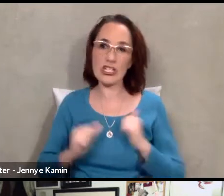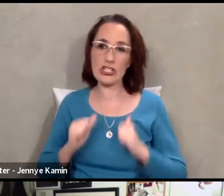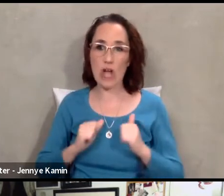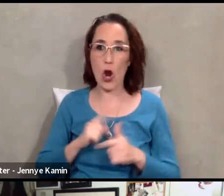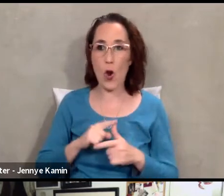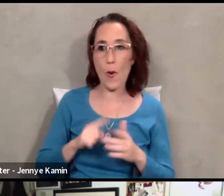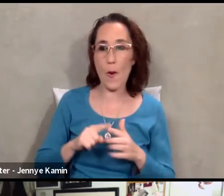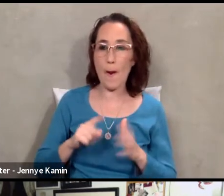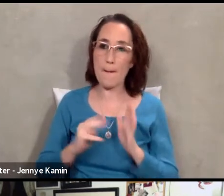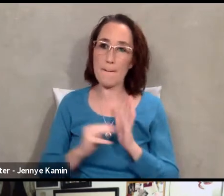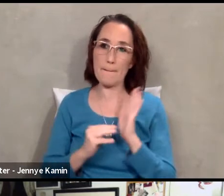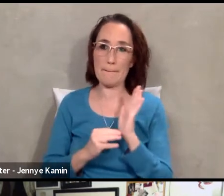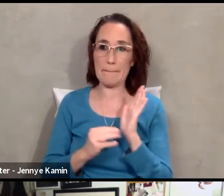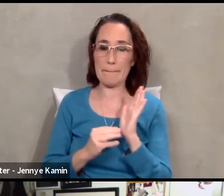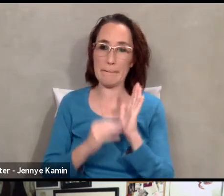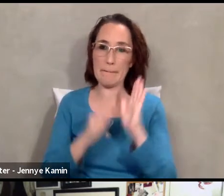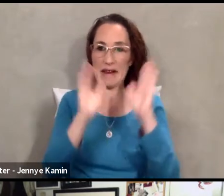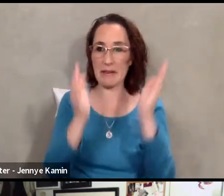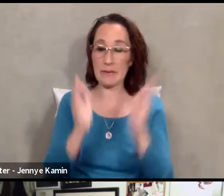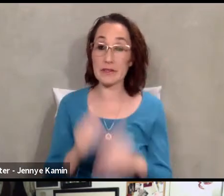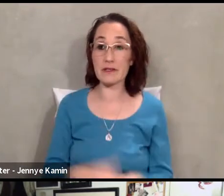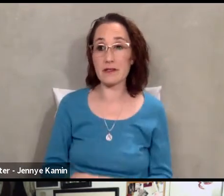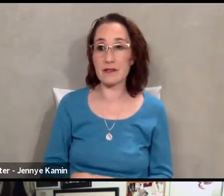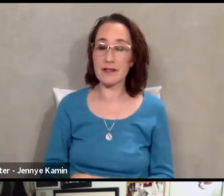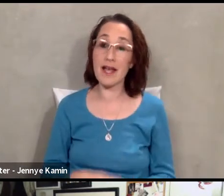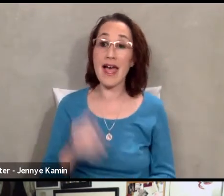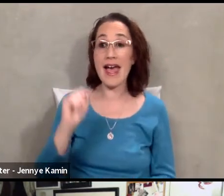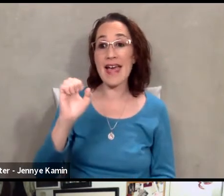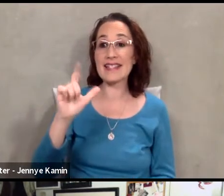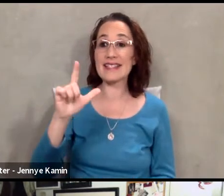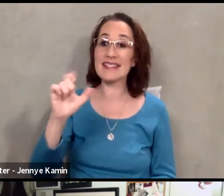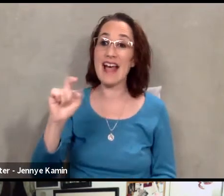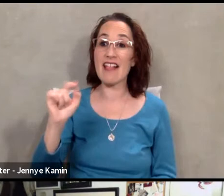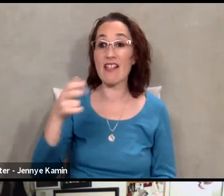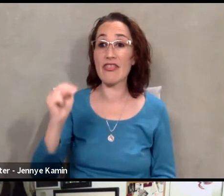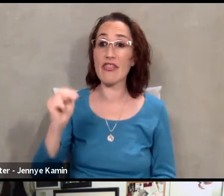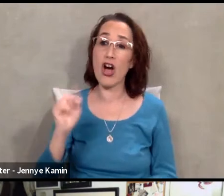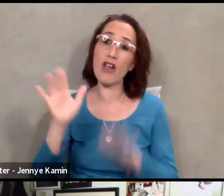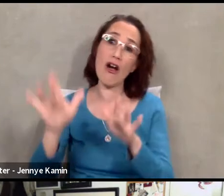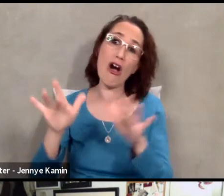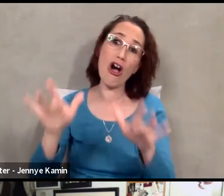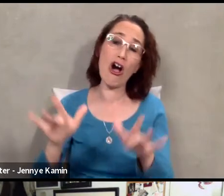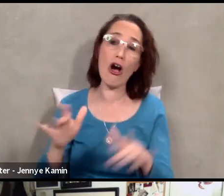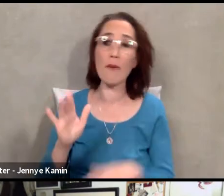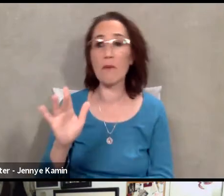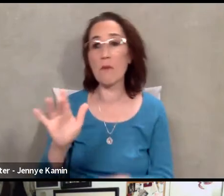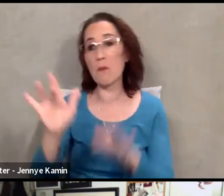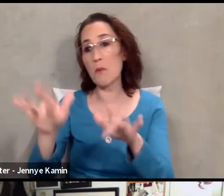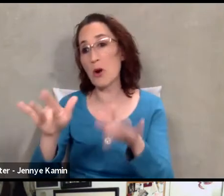and poster children and telethons and, you know, things that just dreadful.